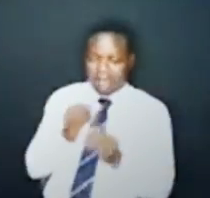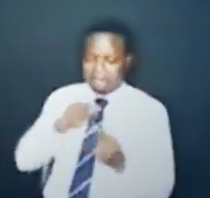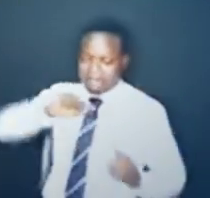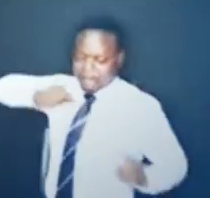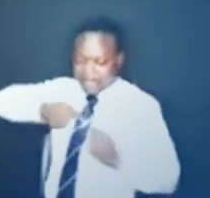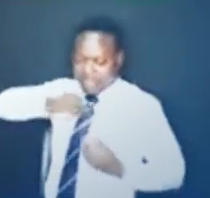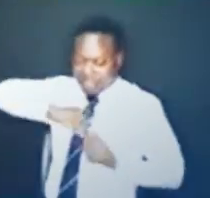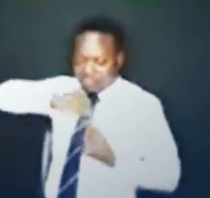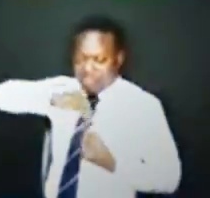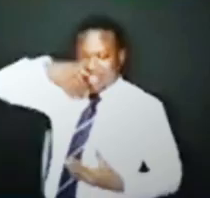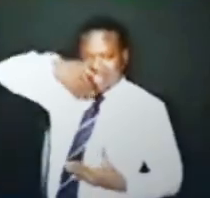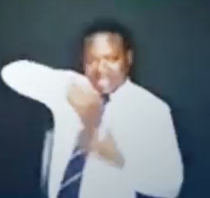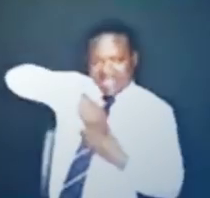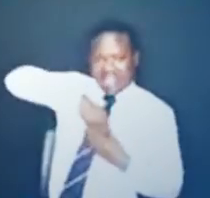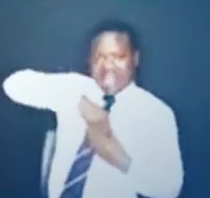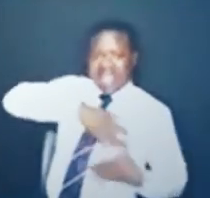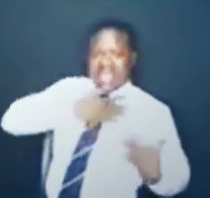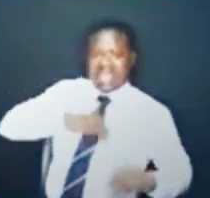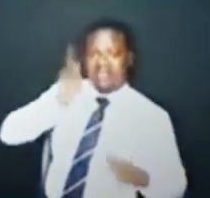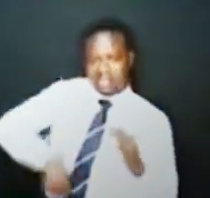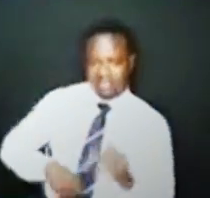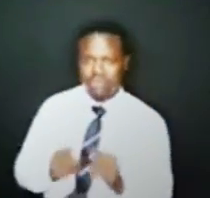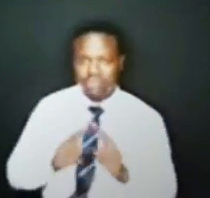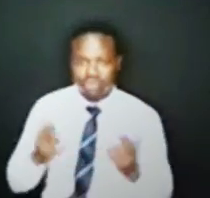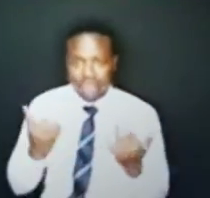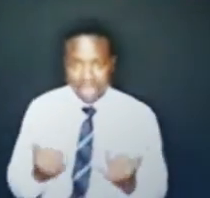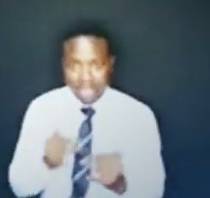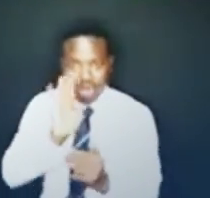we'll soon open the heart and start the